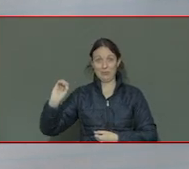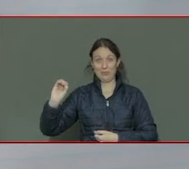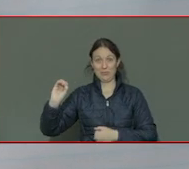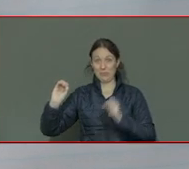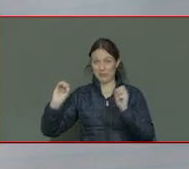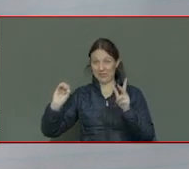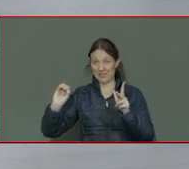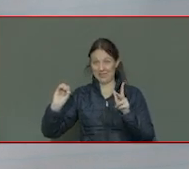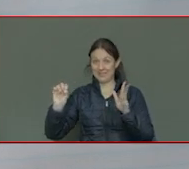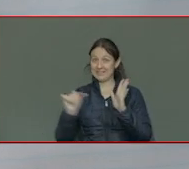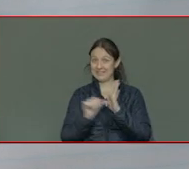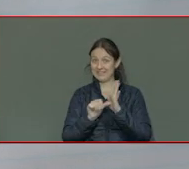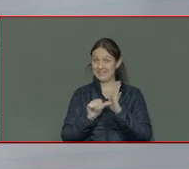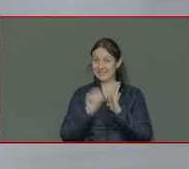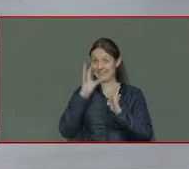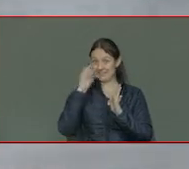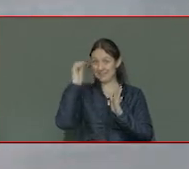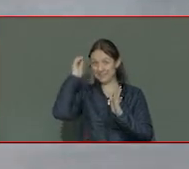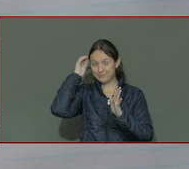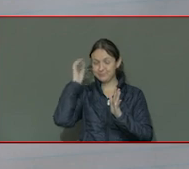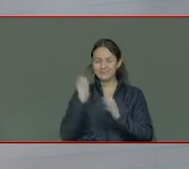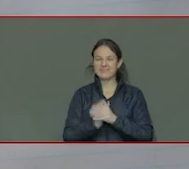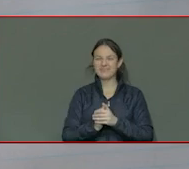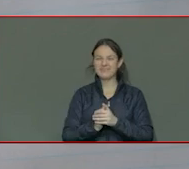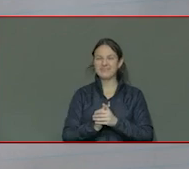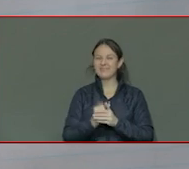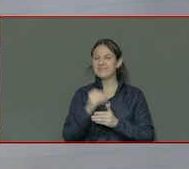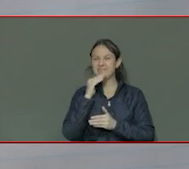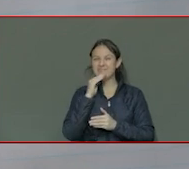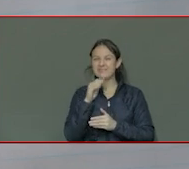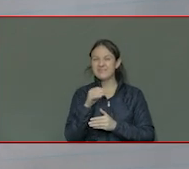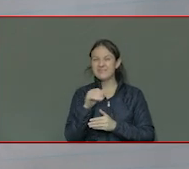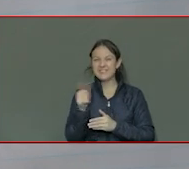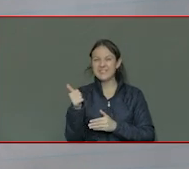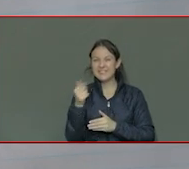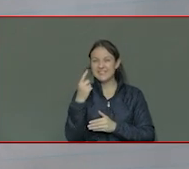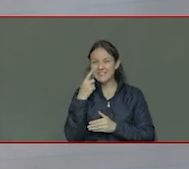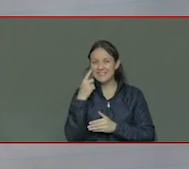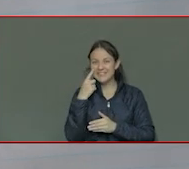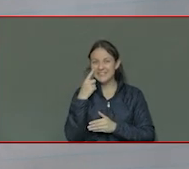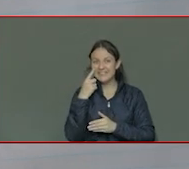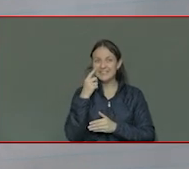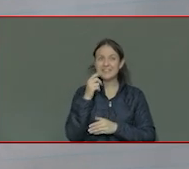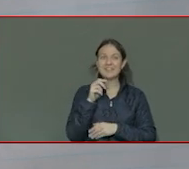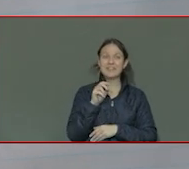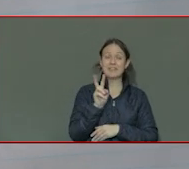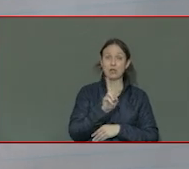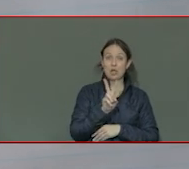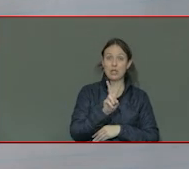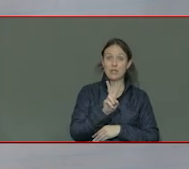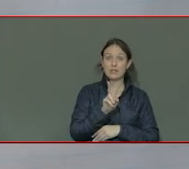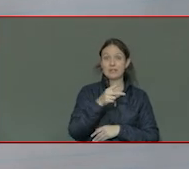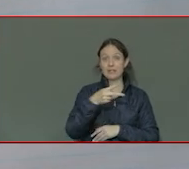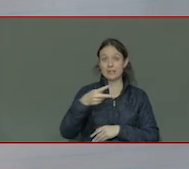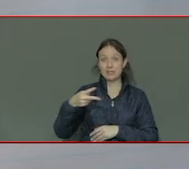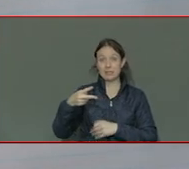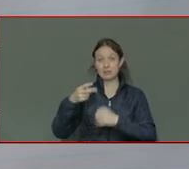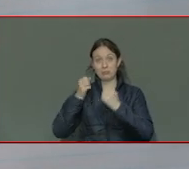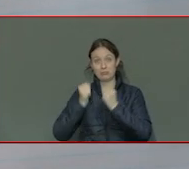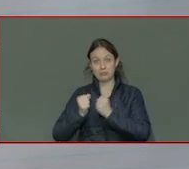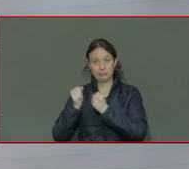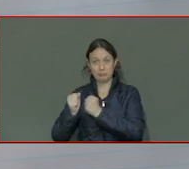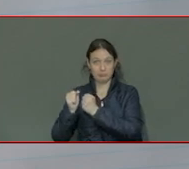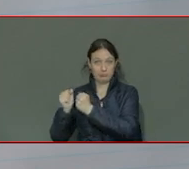that's important. What else does it mean? It means my velocity is constant. Okay, that was